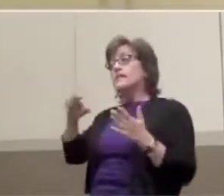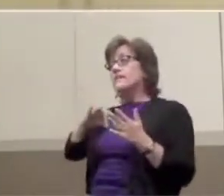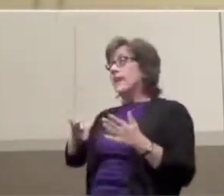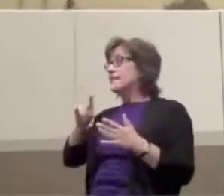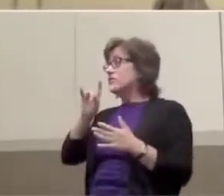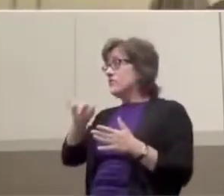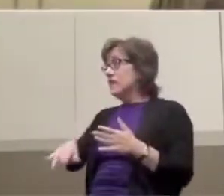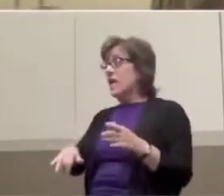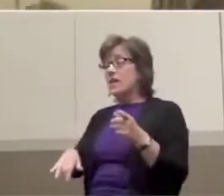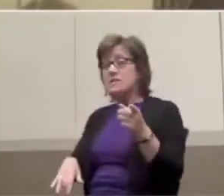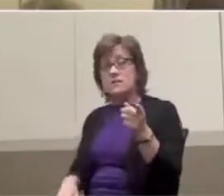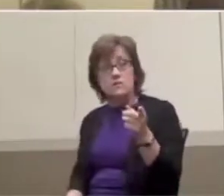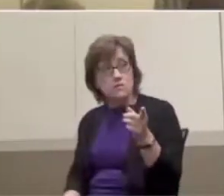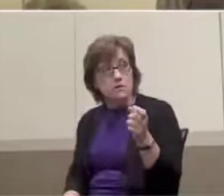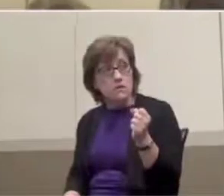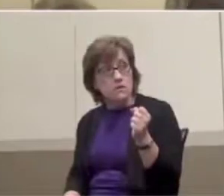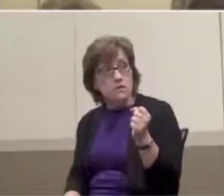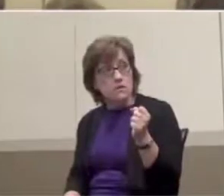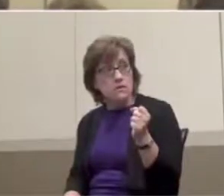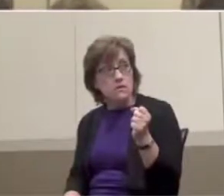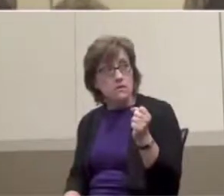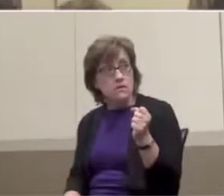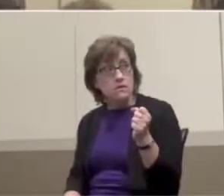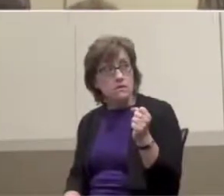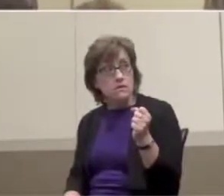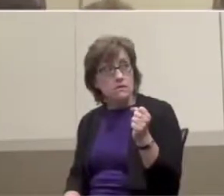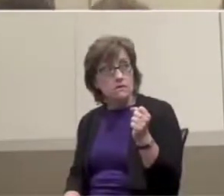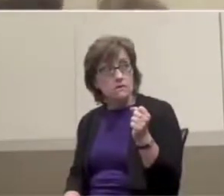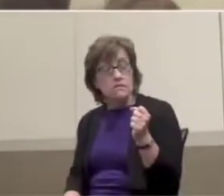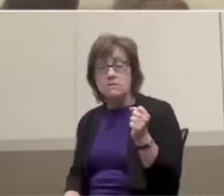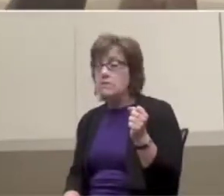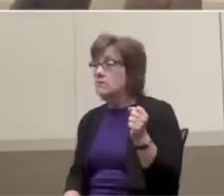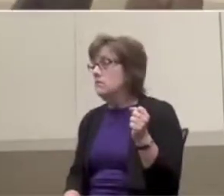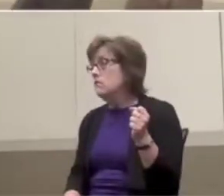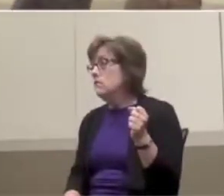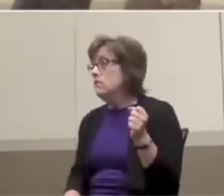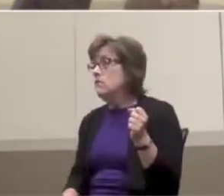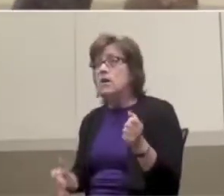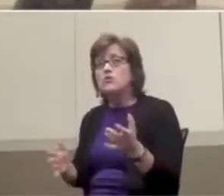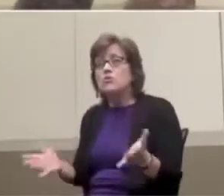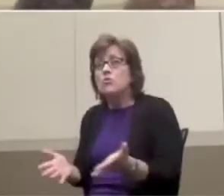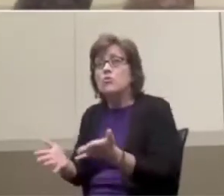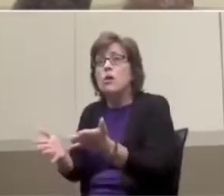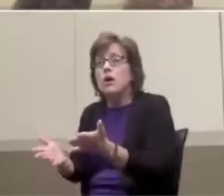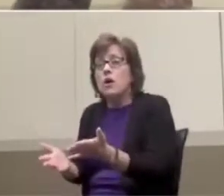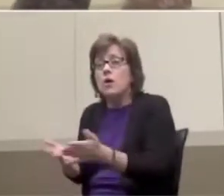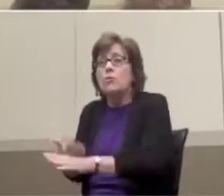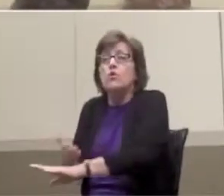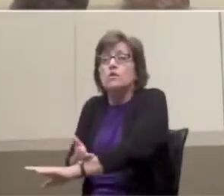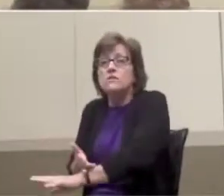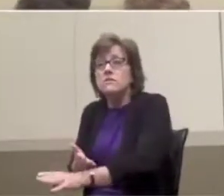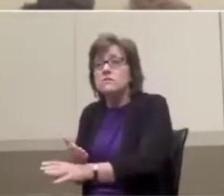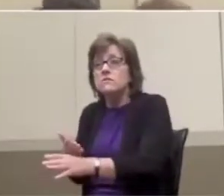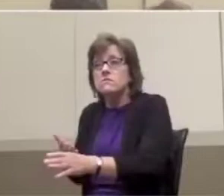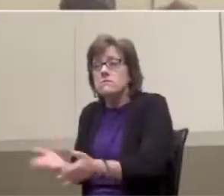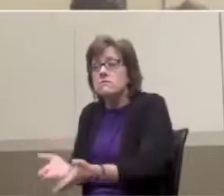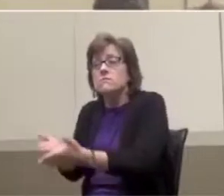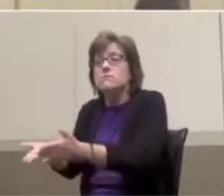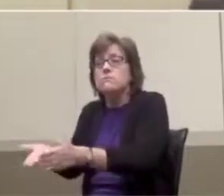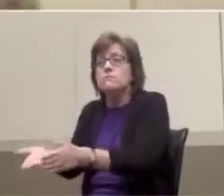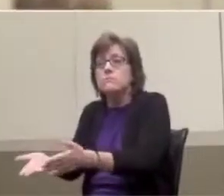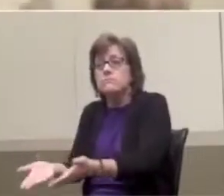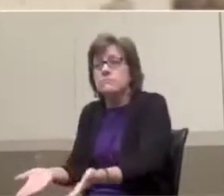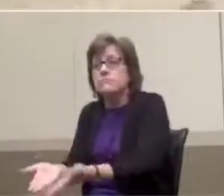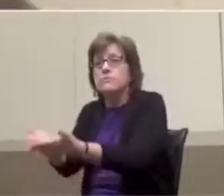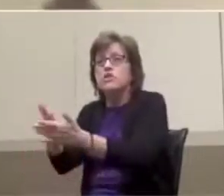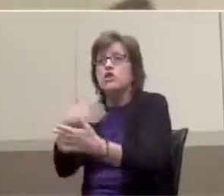Just to, I don't know, boost their confidence. Sure, it boosts their confidence, right? It's something logical, and it gets